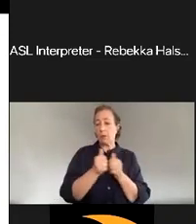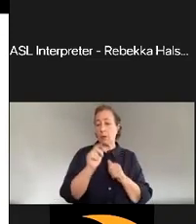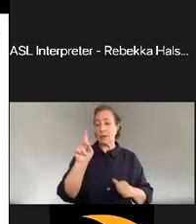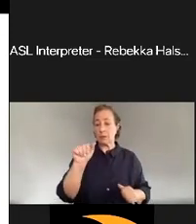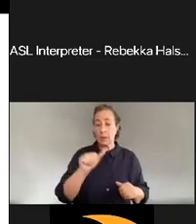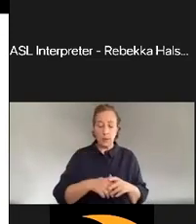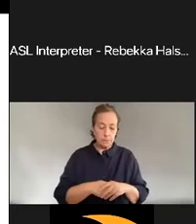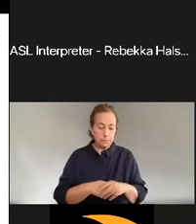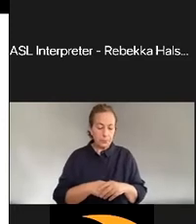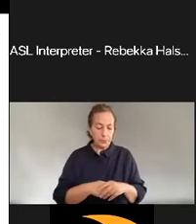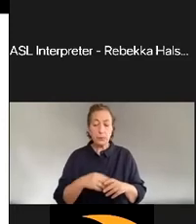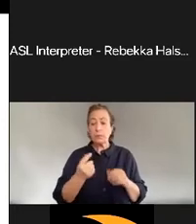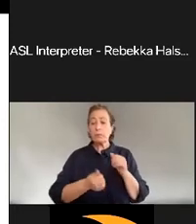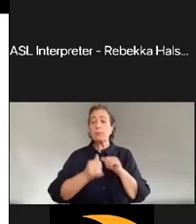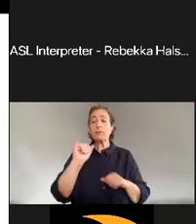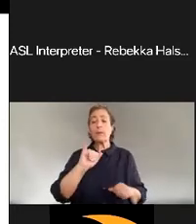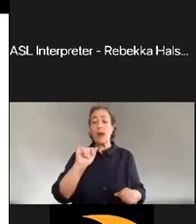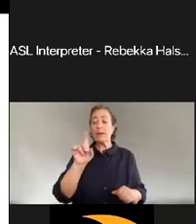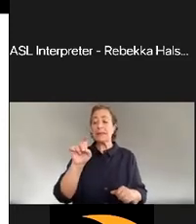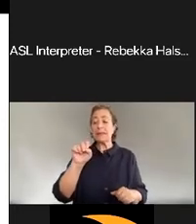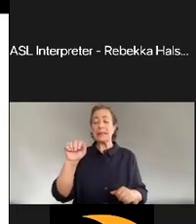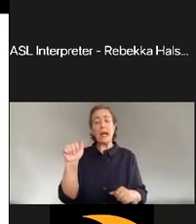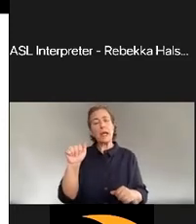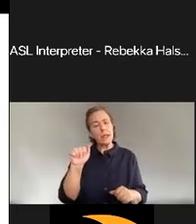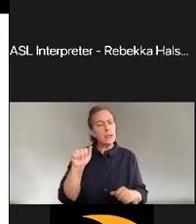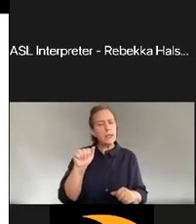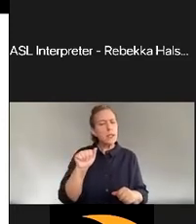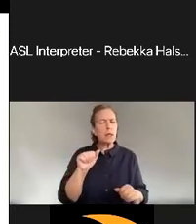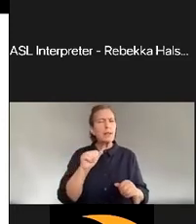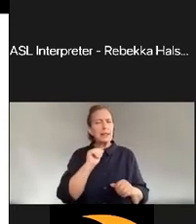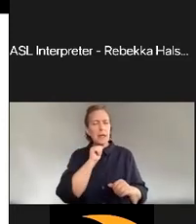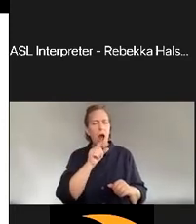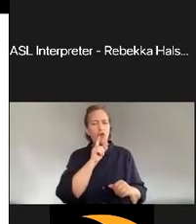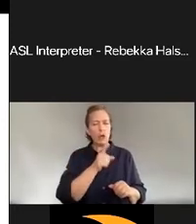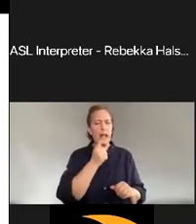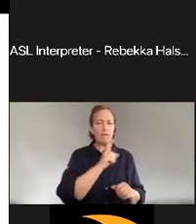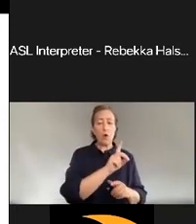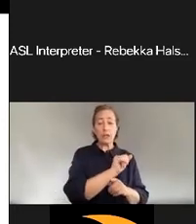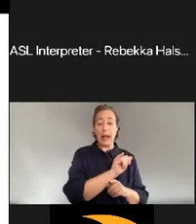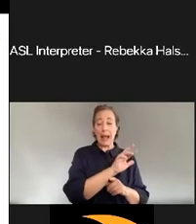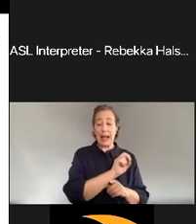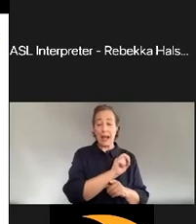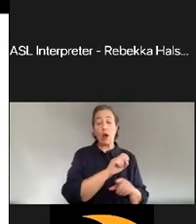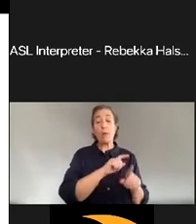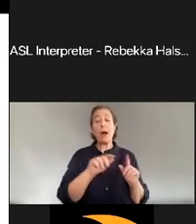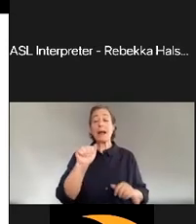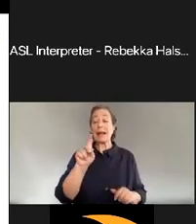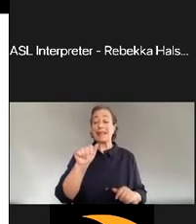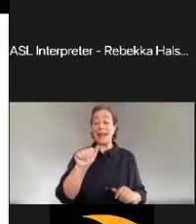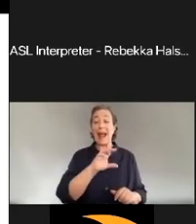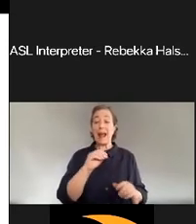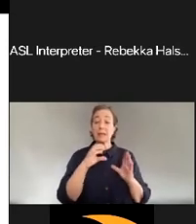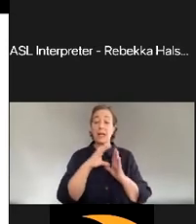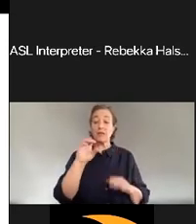most part, IDEA is not going to apply to a standard daycare program, but the ADA and or Section